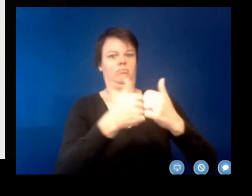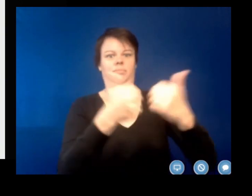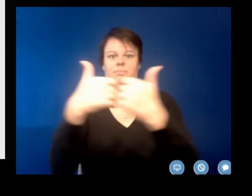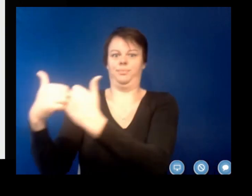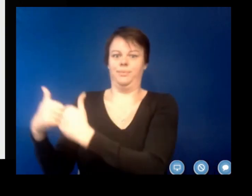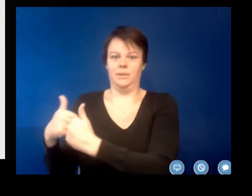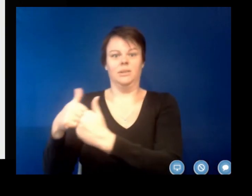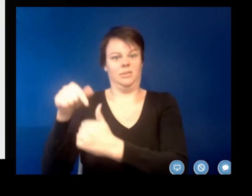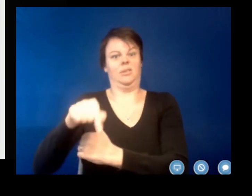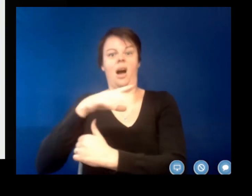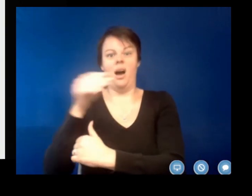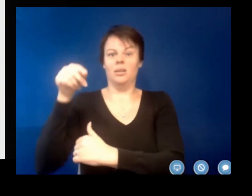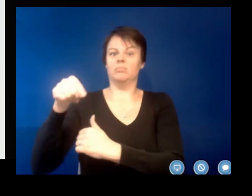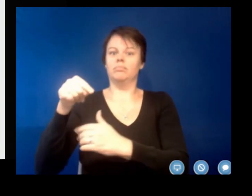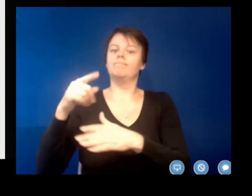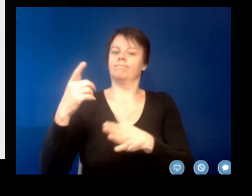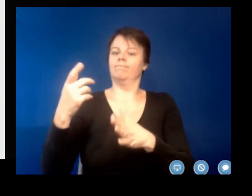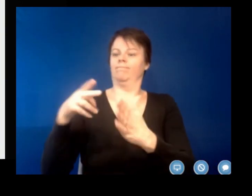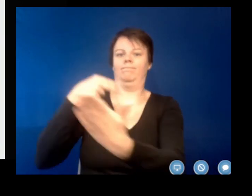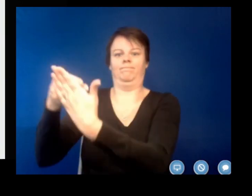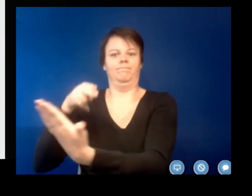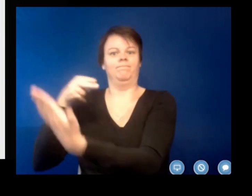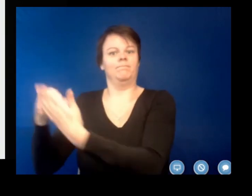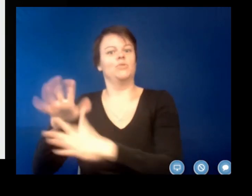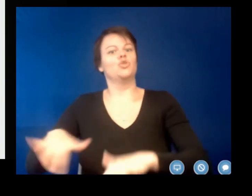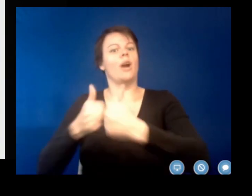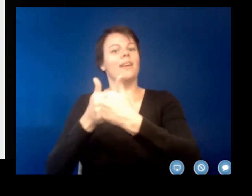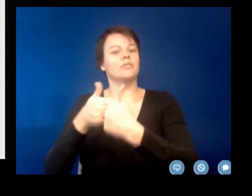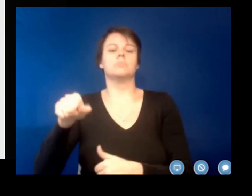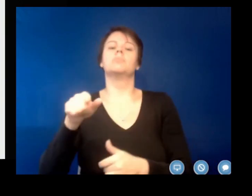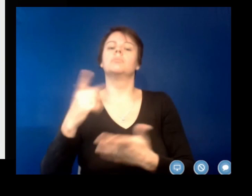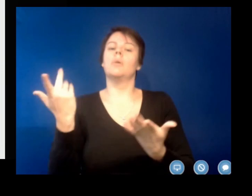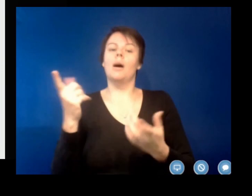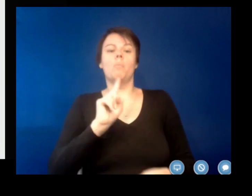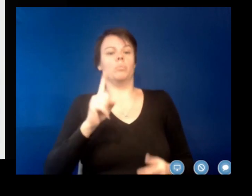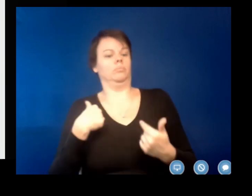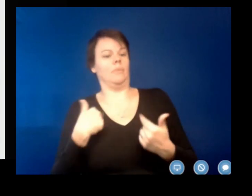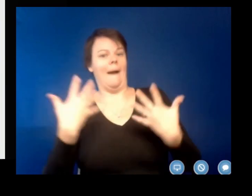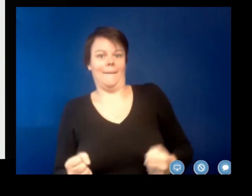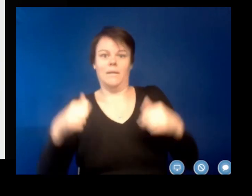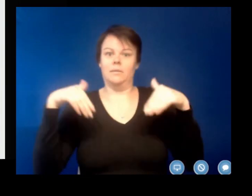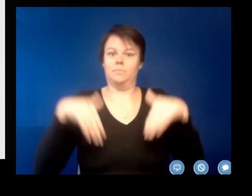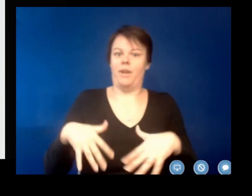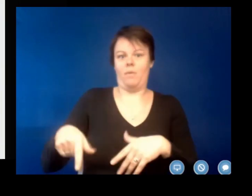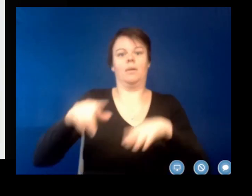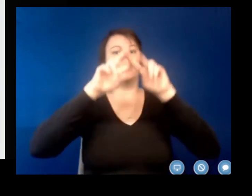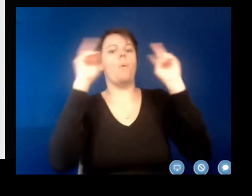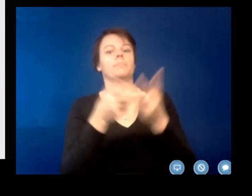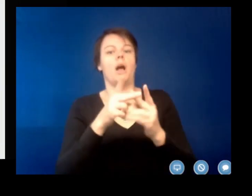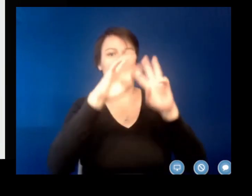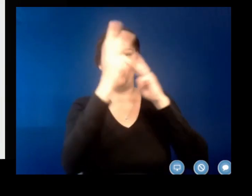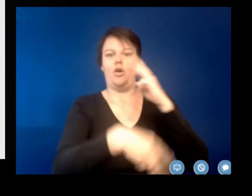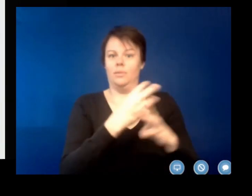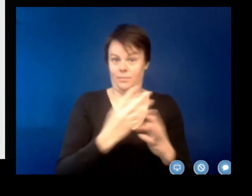saw in these developments a new form of spatial experience experience, which he